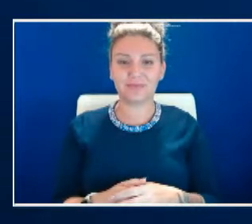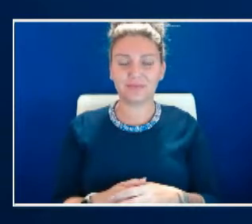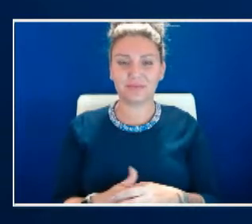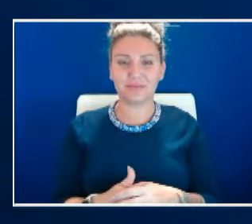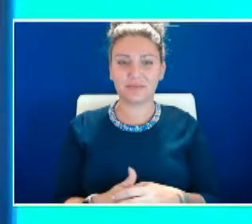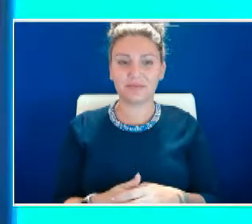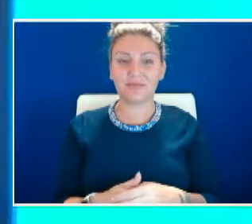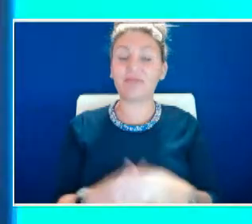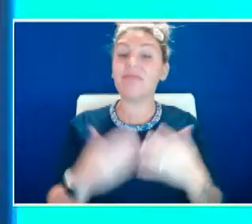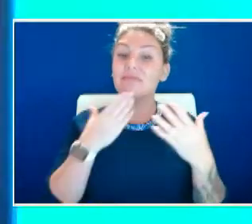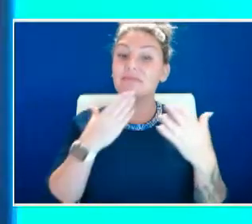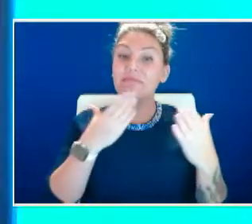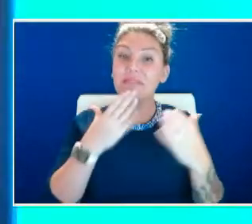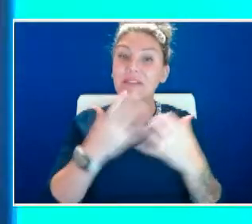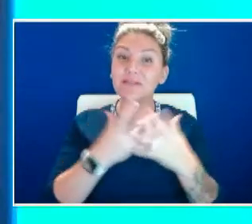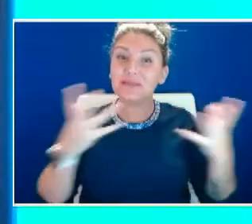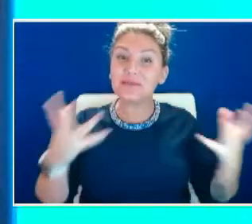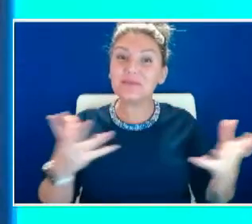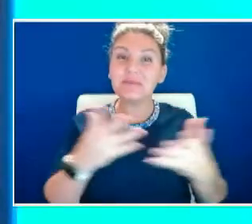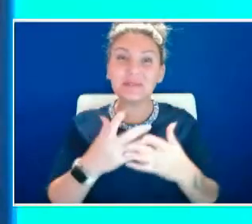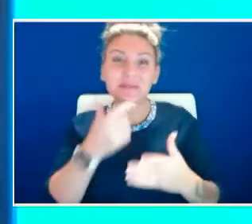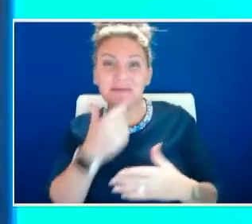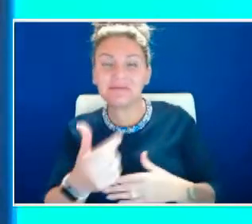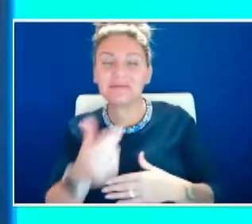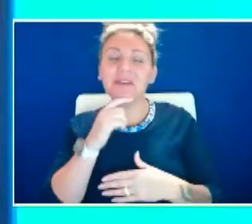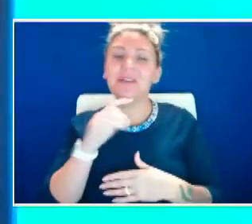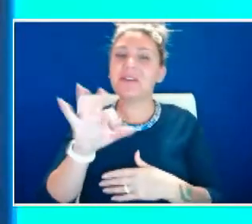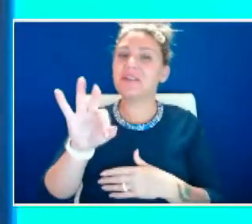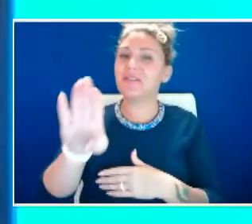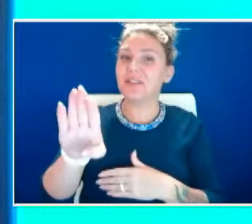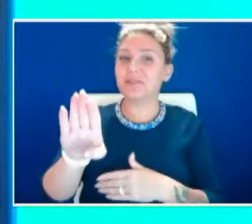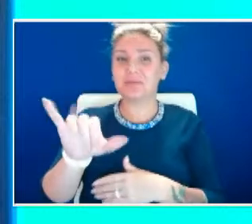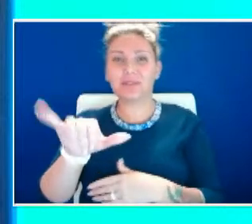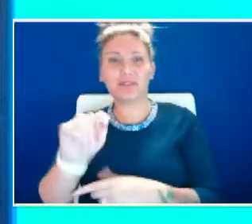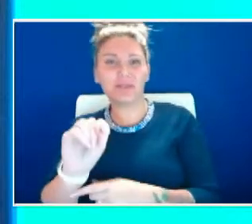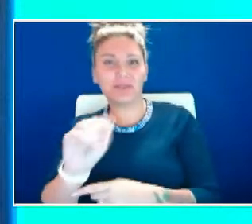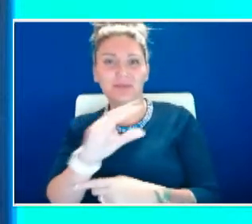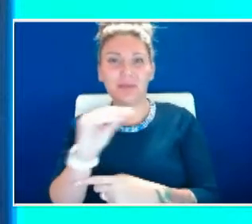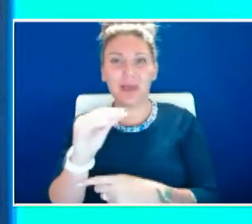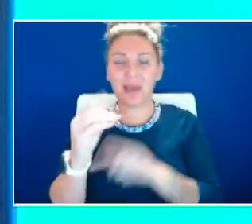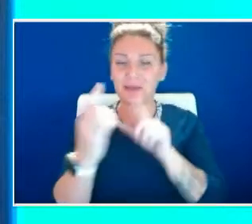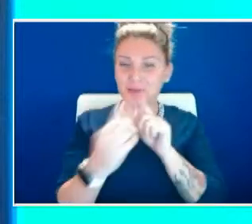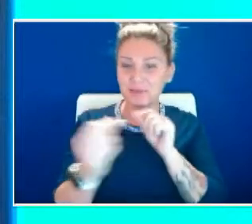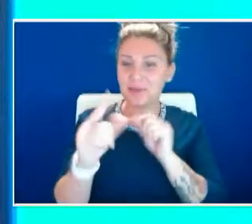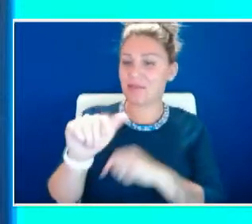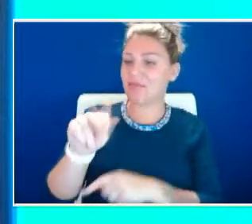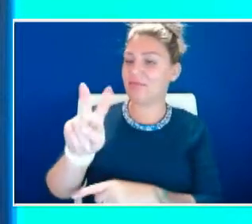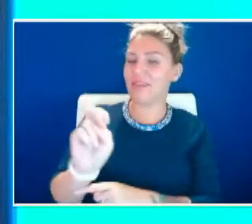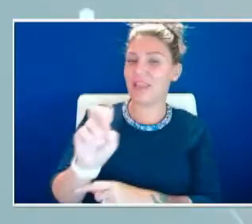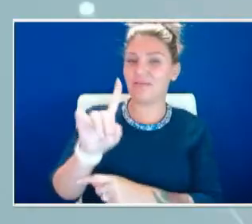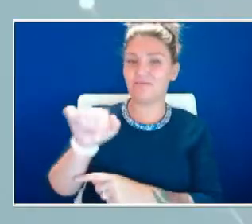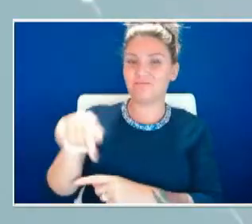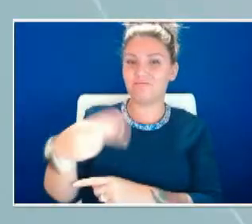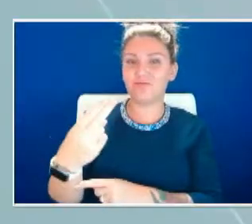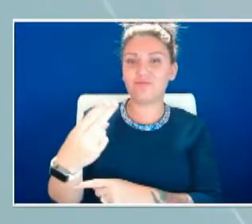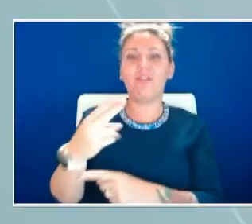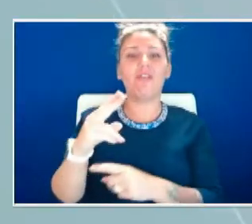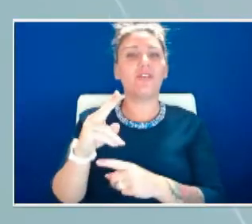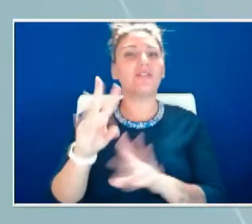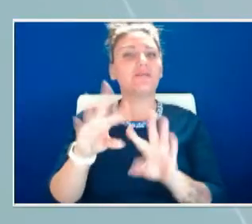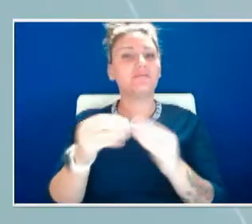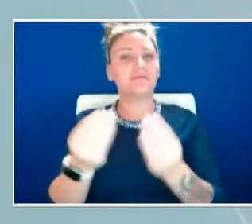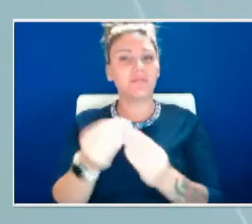Thank you so much for joining us here on Facebook, YouTube, and on Twitter. We are live inside the Dulcie Simons Family Broadcast Studio. First,